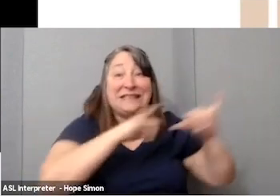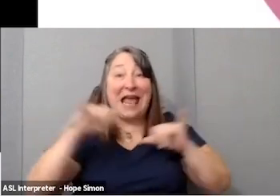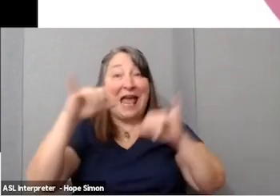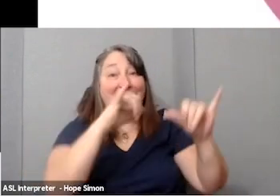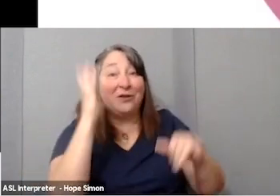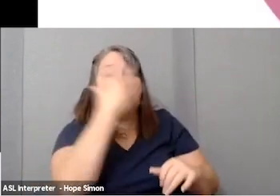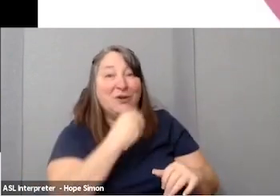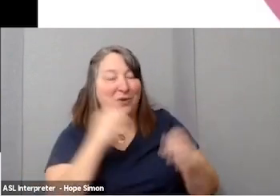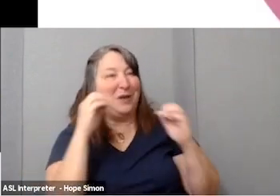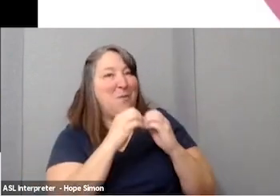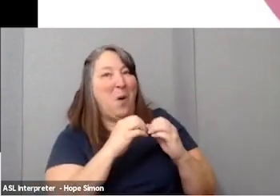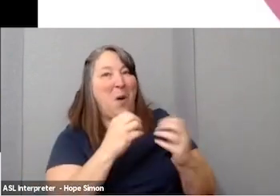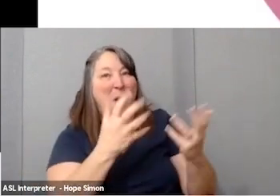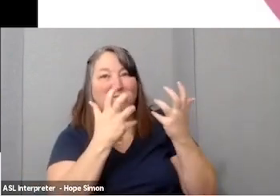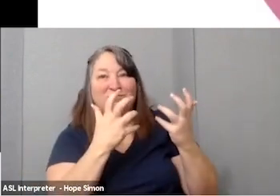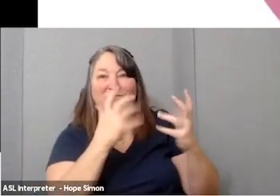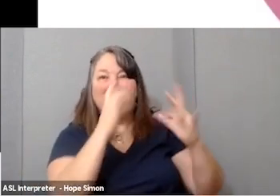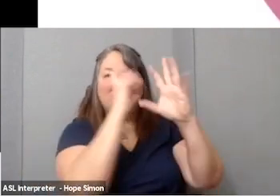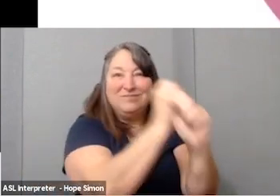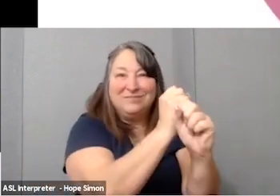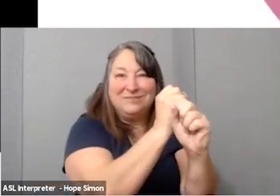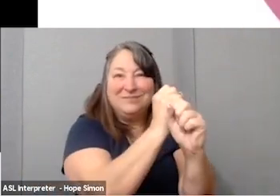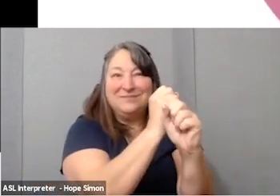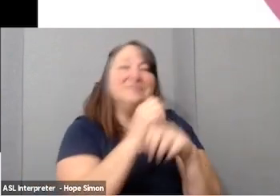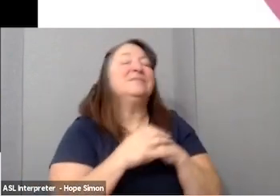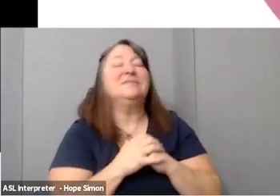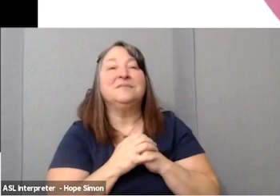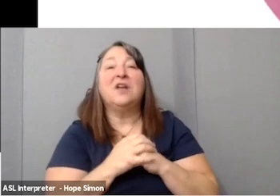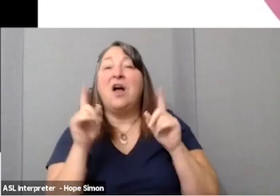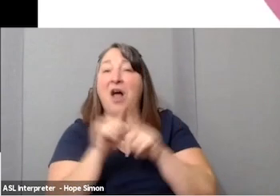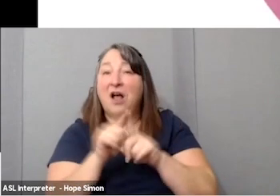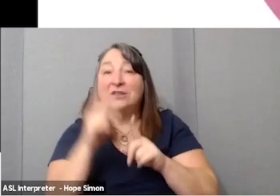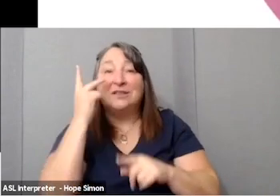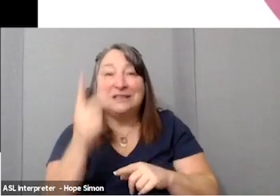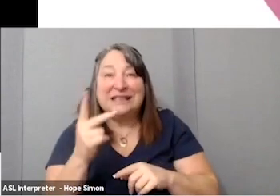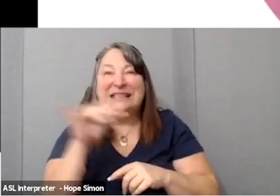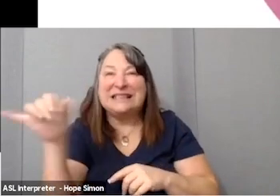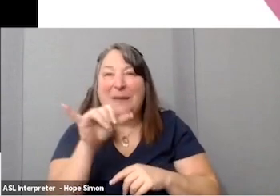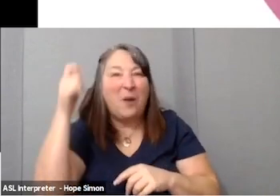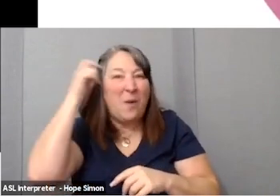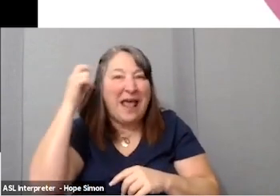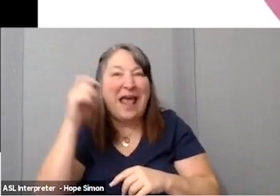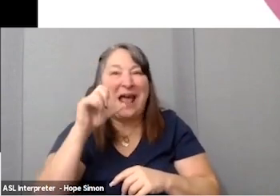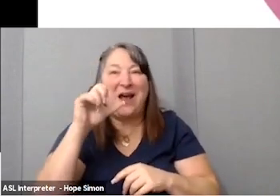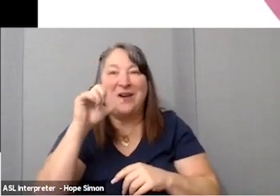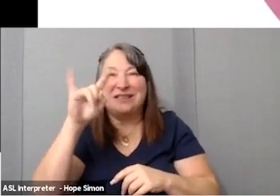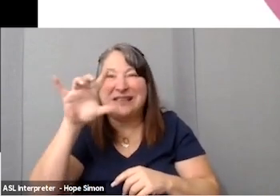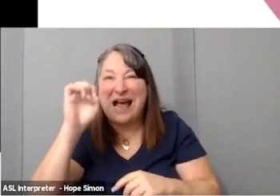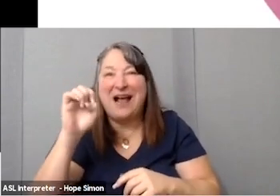appealing. We also see a similar trend with hairstyles. We see there's a preference to European